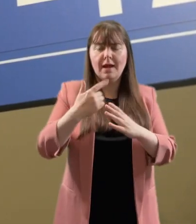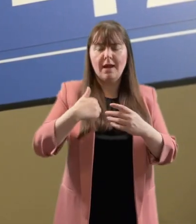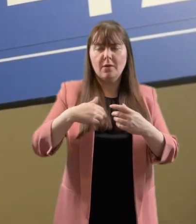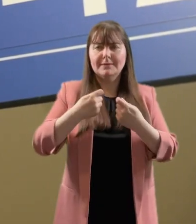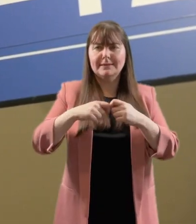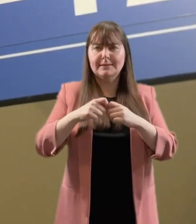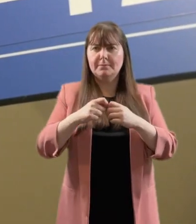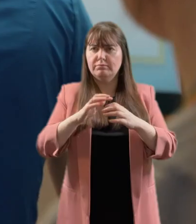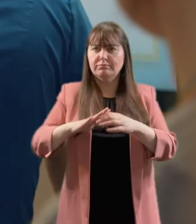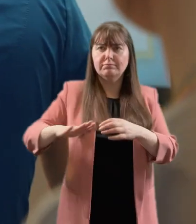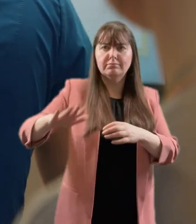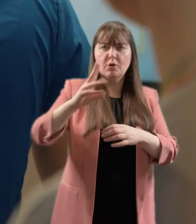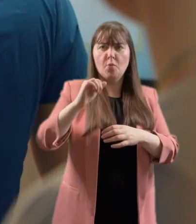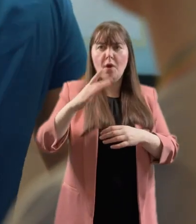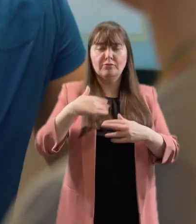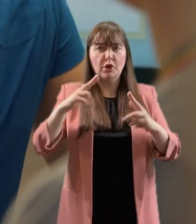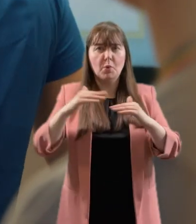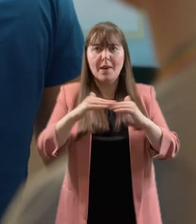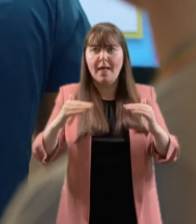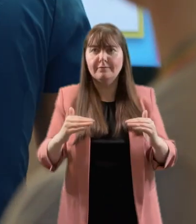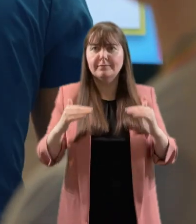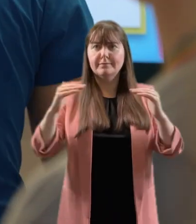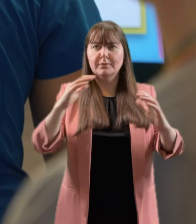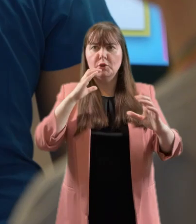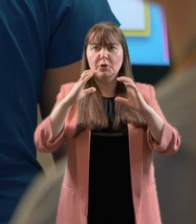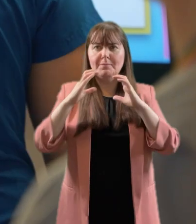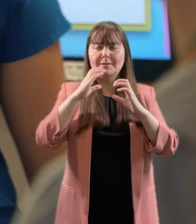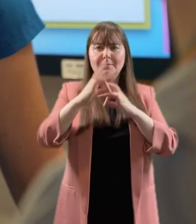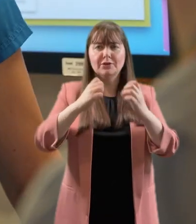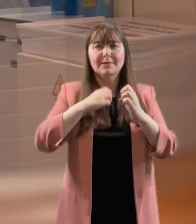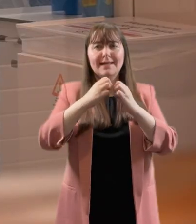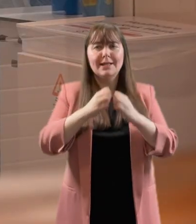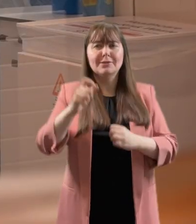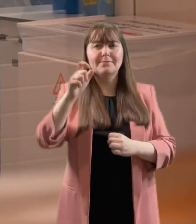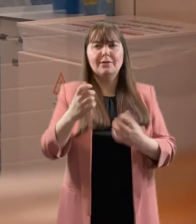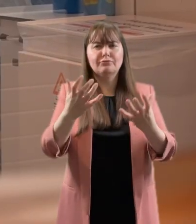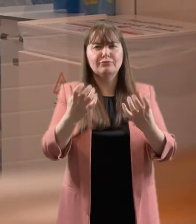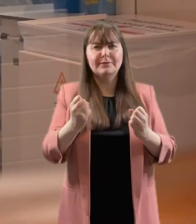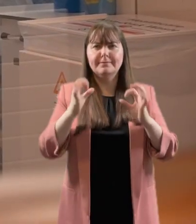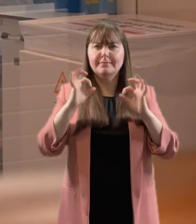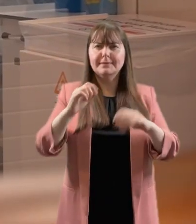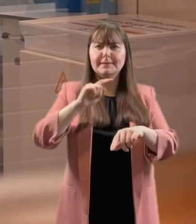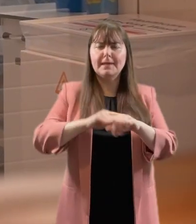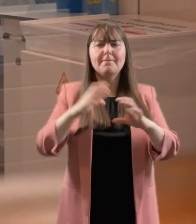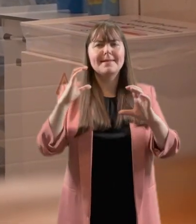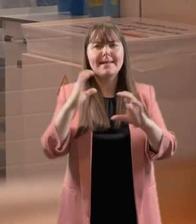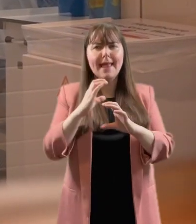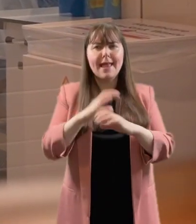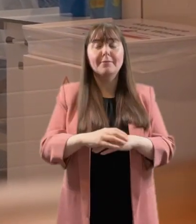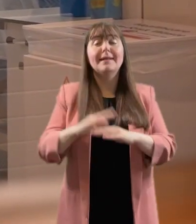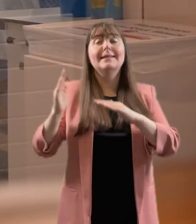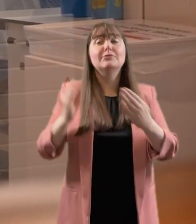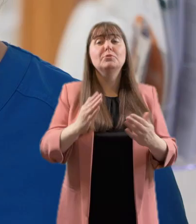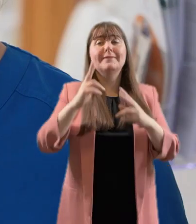our team across the wards, creating a new level of cohesion and communication that ensures every patient receives timely, coordinated